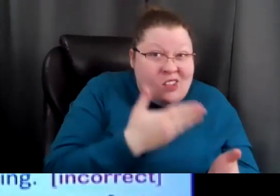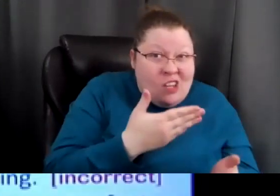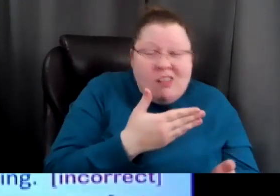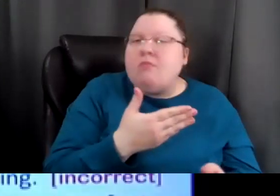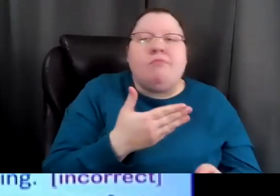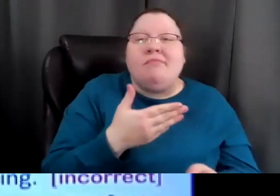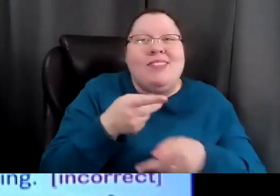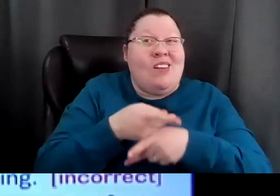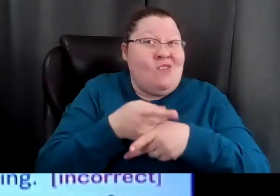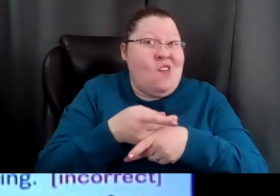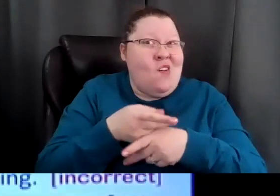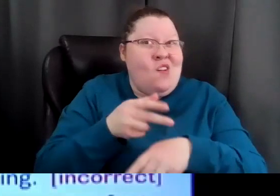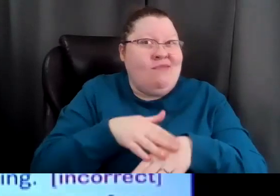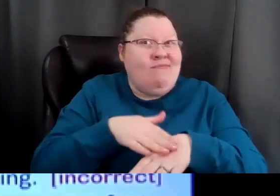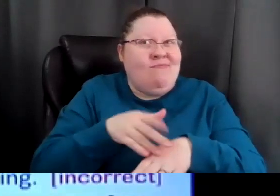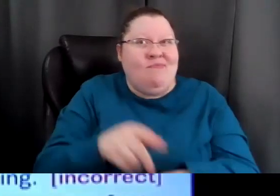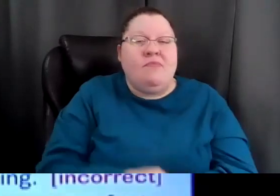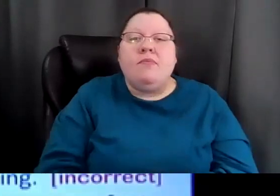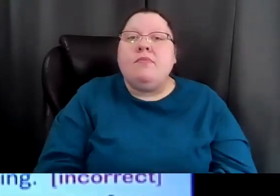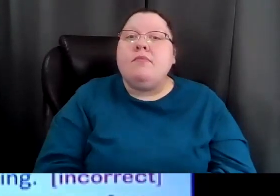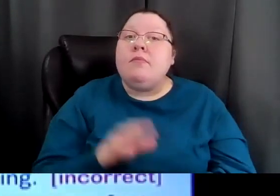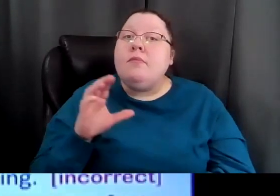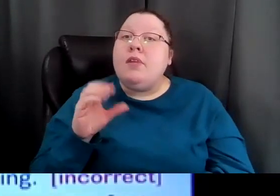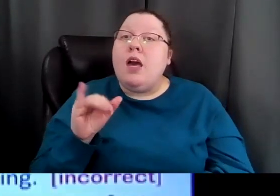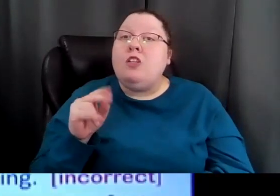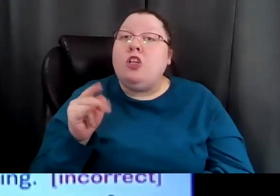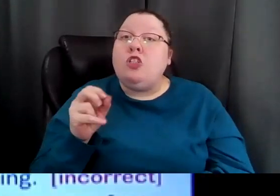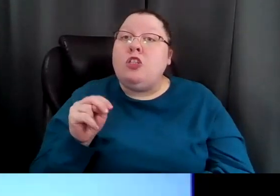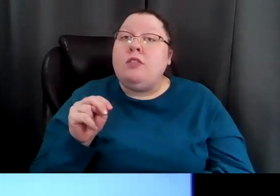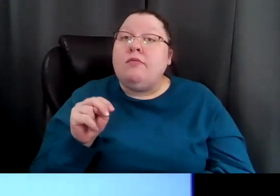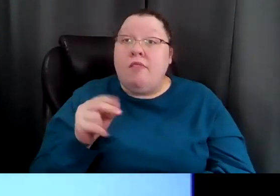careful with that. And here we have our conjunction with our comma.